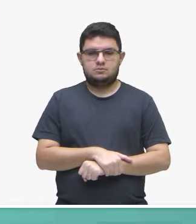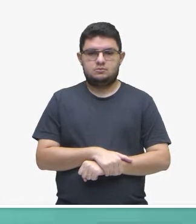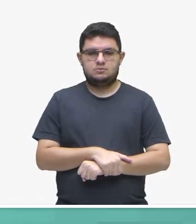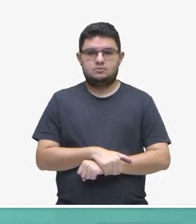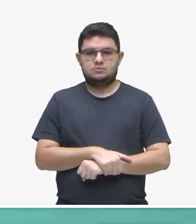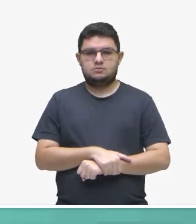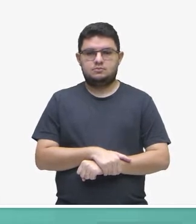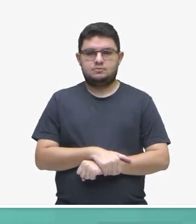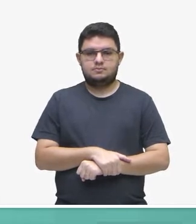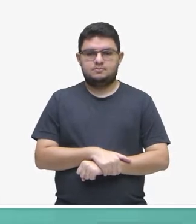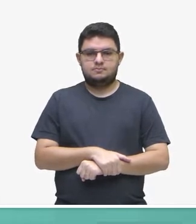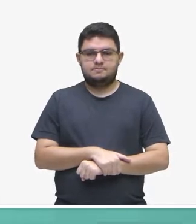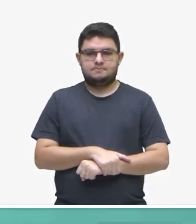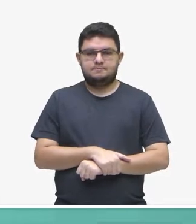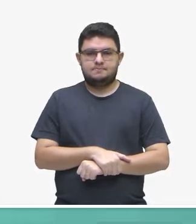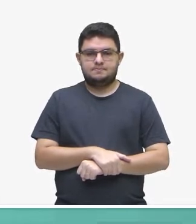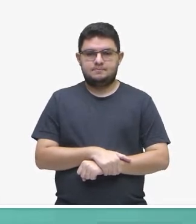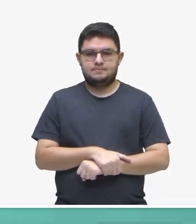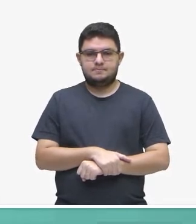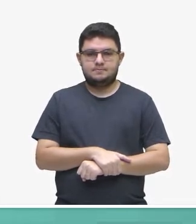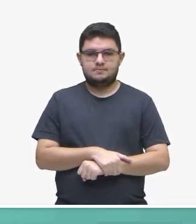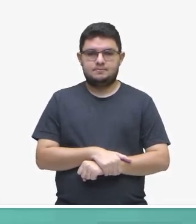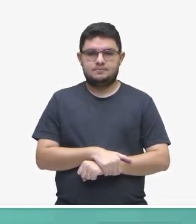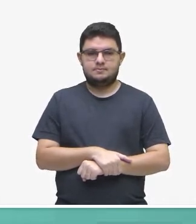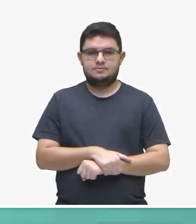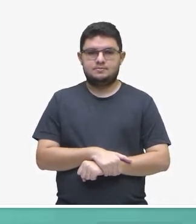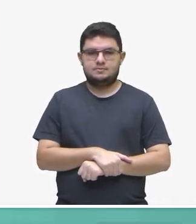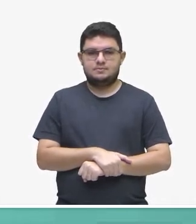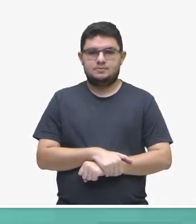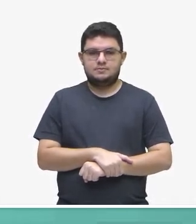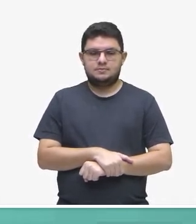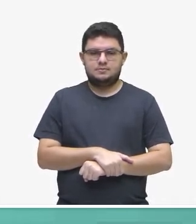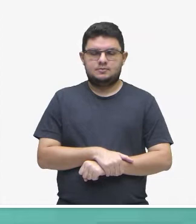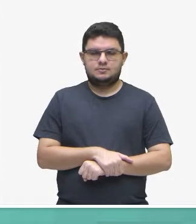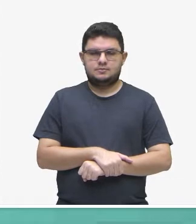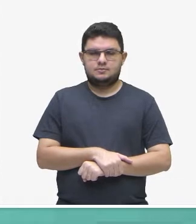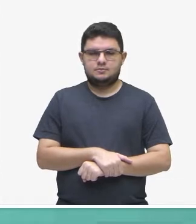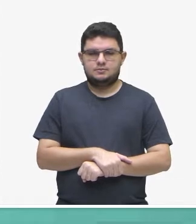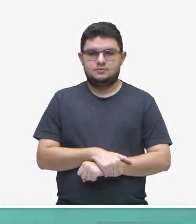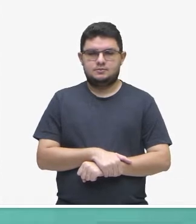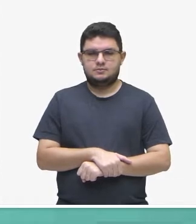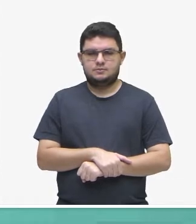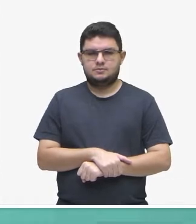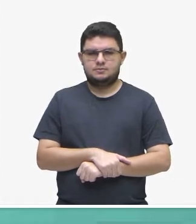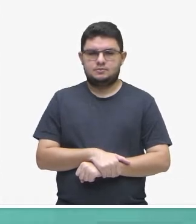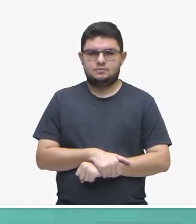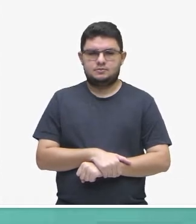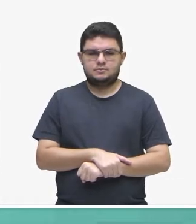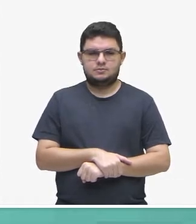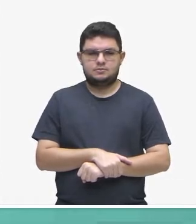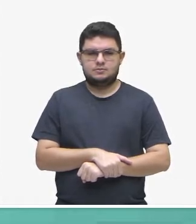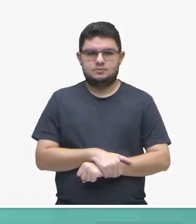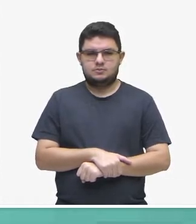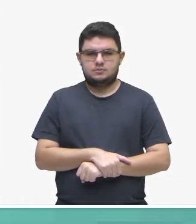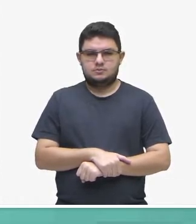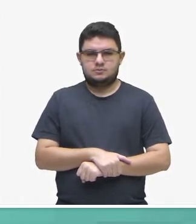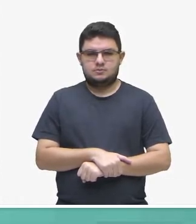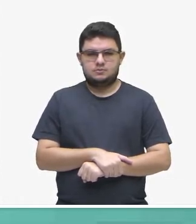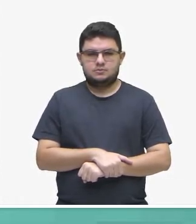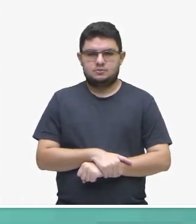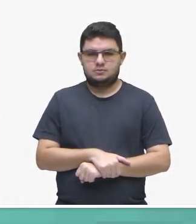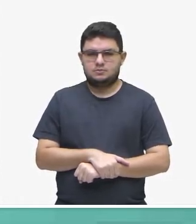demanding too much from myself. And I help myself to take that easier. I am so happy